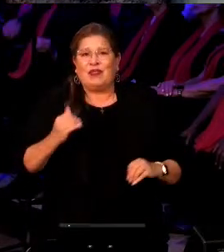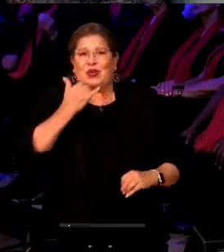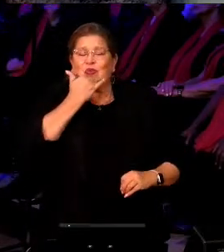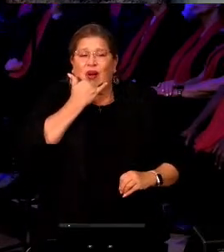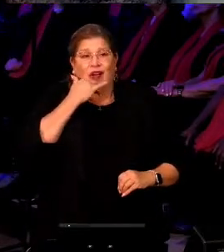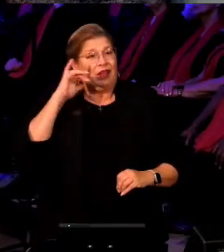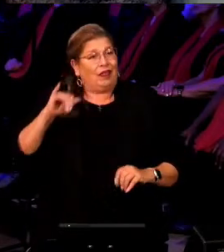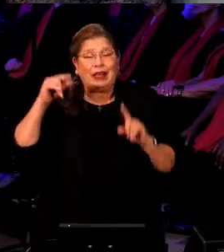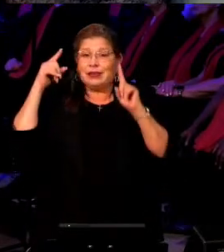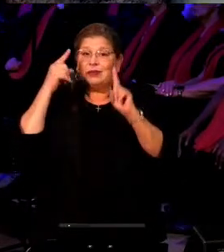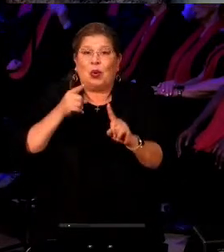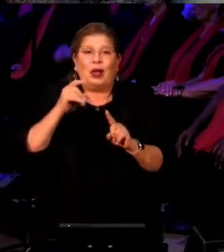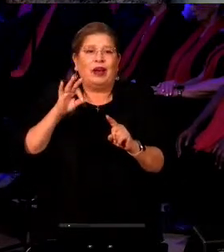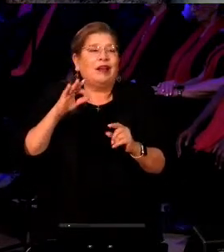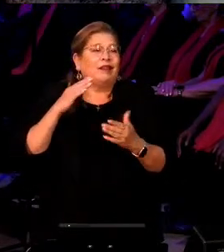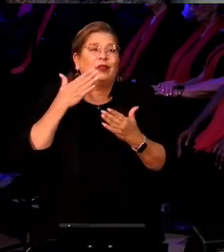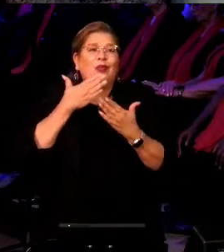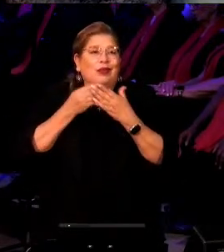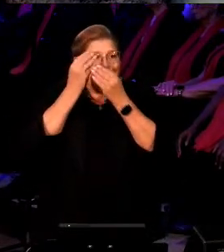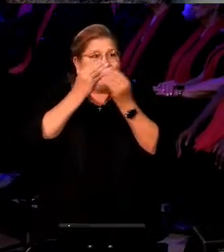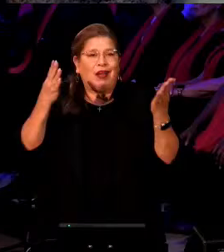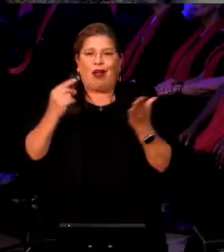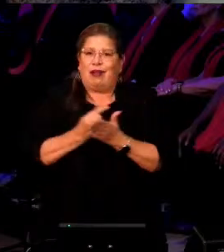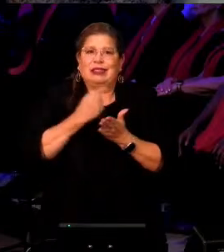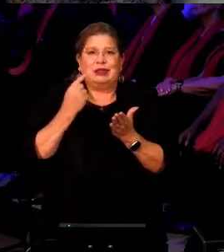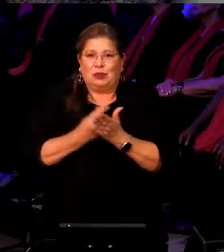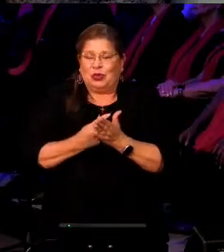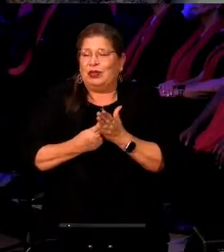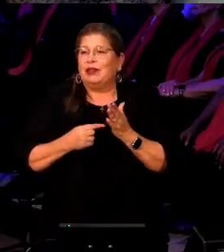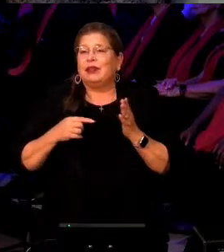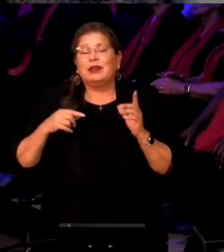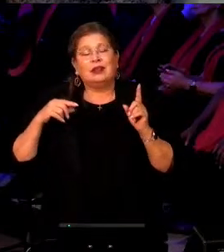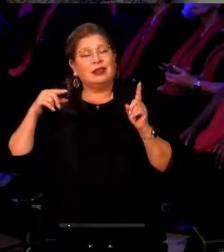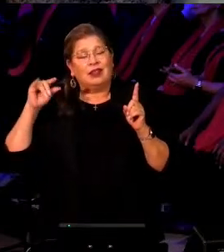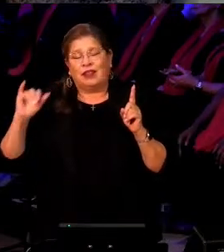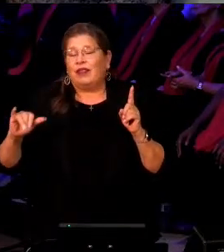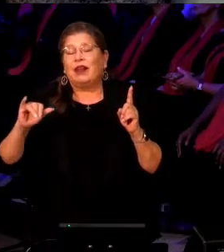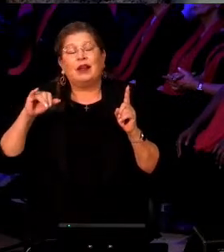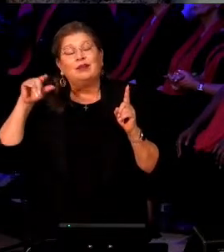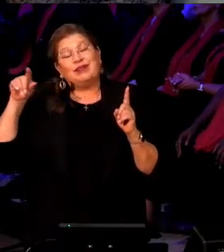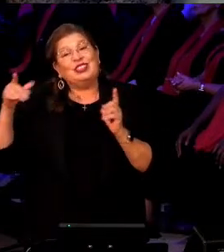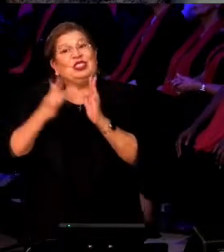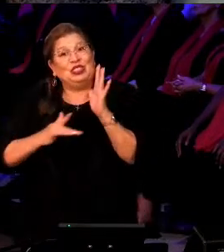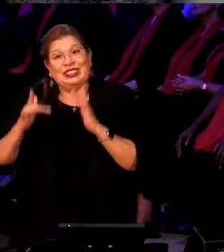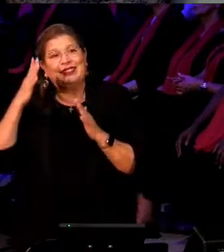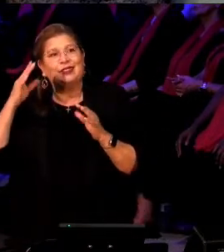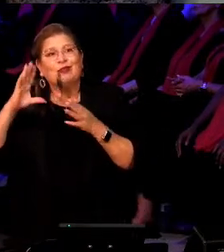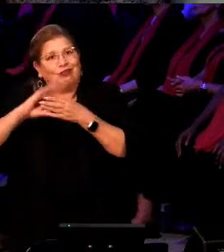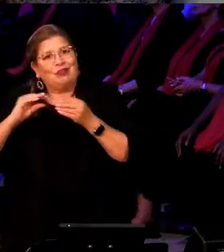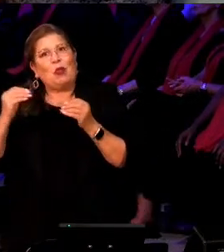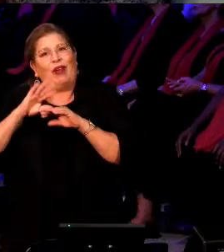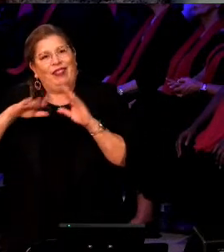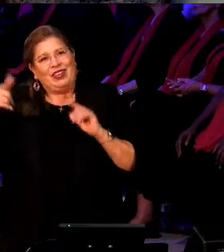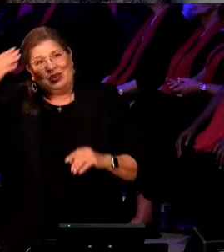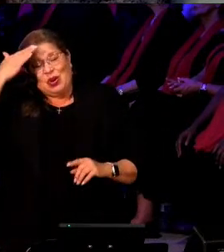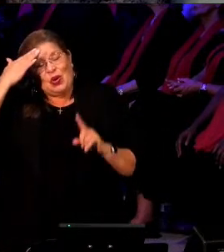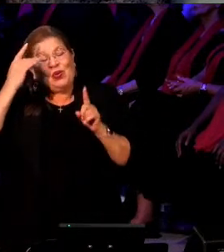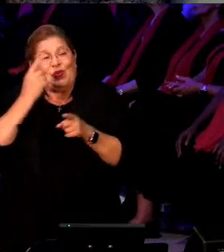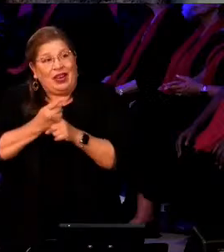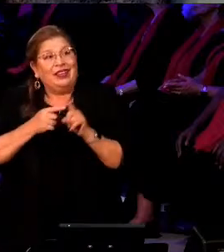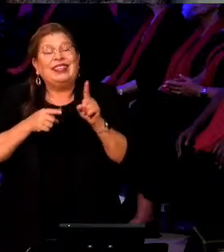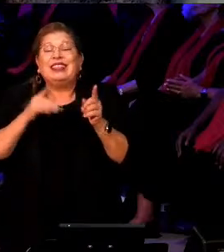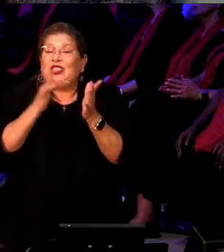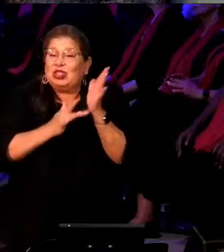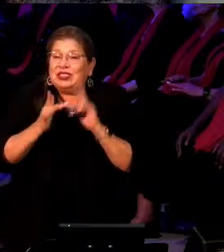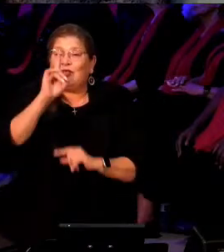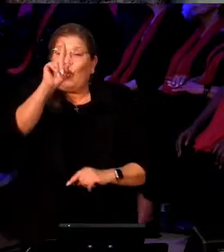heart of the gospel. Those words are telling you much more than that thief really knew what he was saying. Jesus was the only one